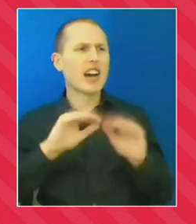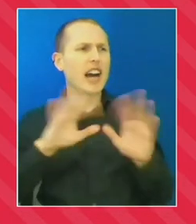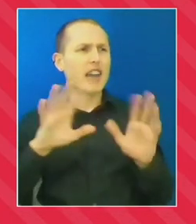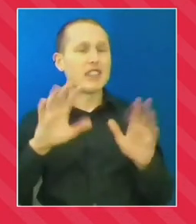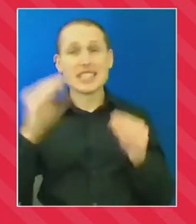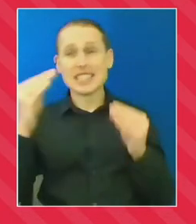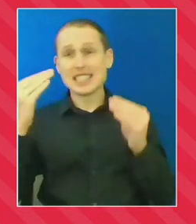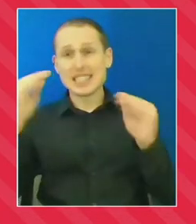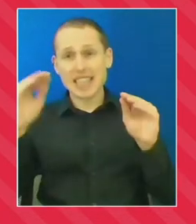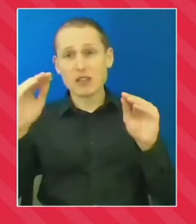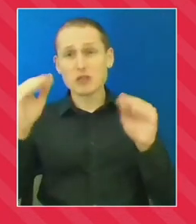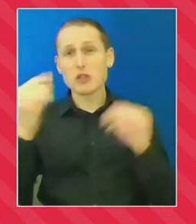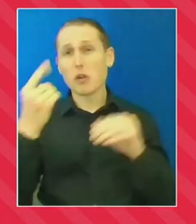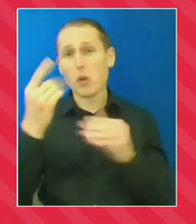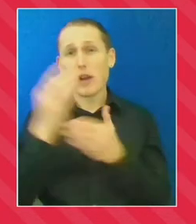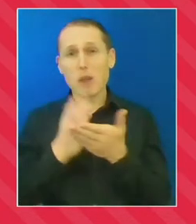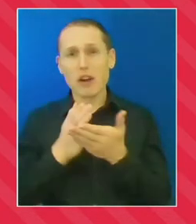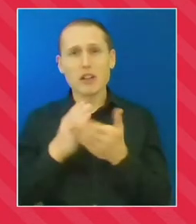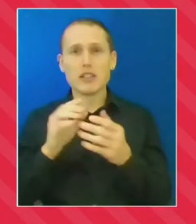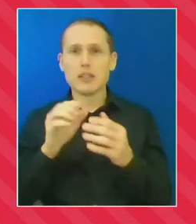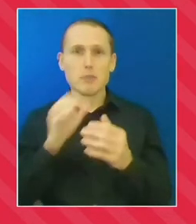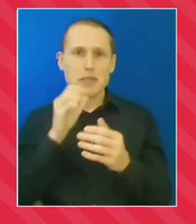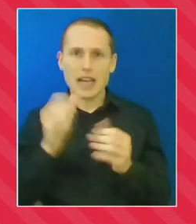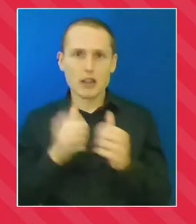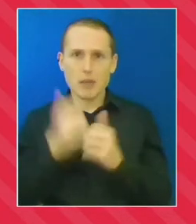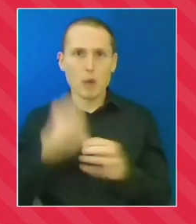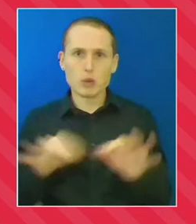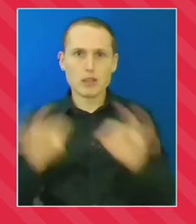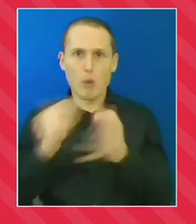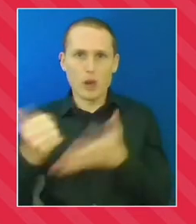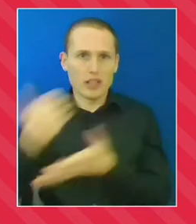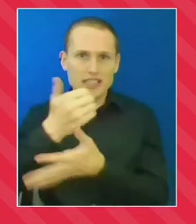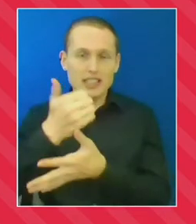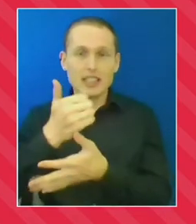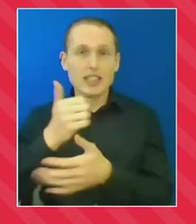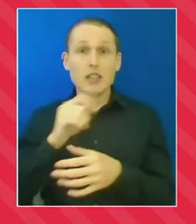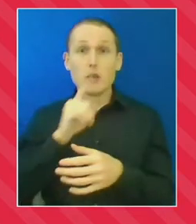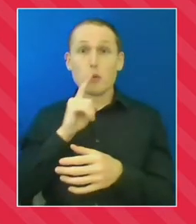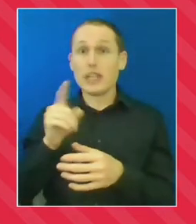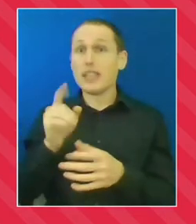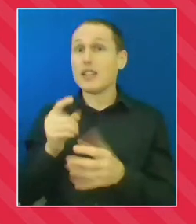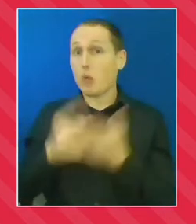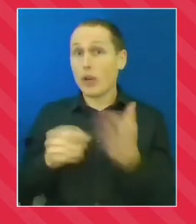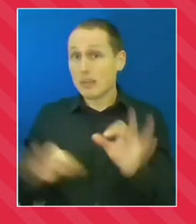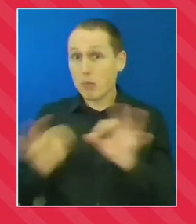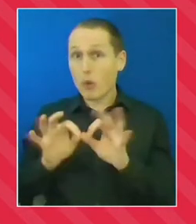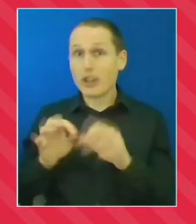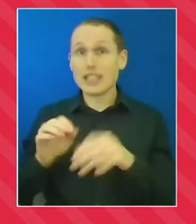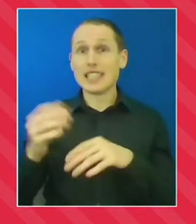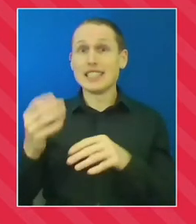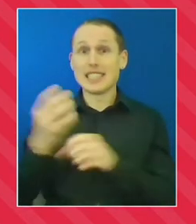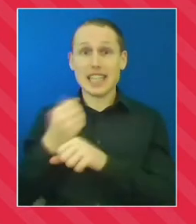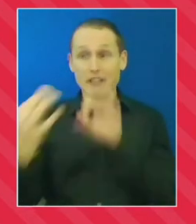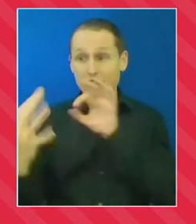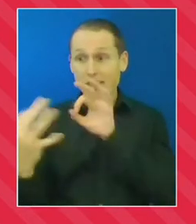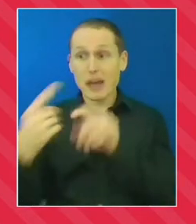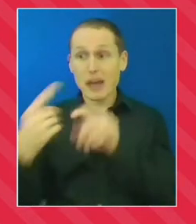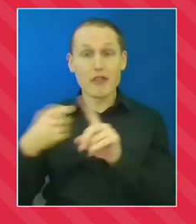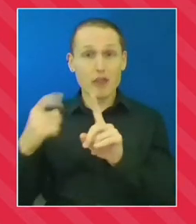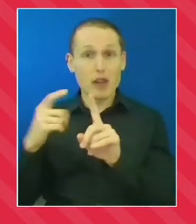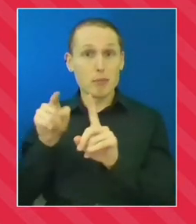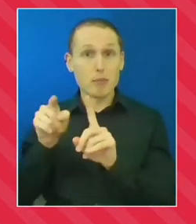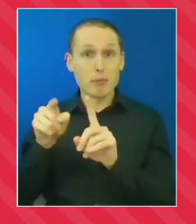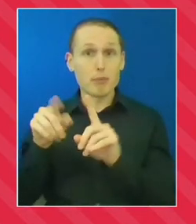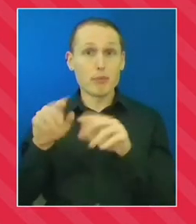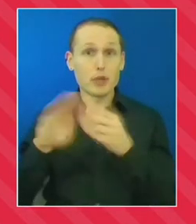And I think it's going to be really getting feedback from the communities. I think getting feedback from our nutritionist that's going to be in store and